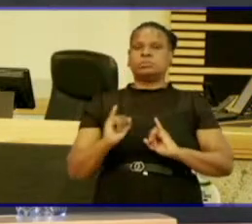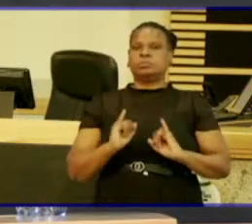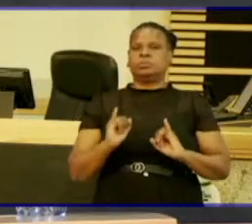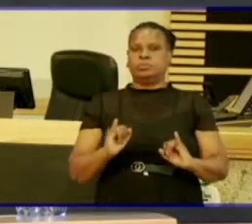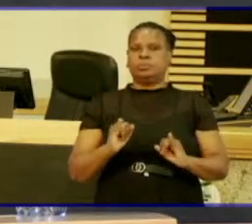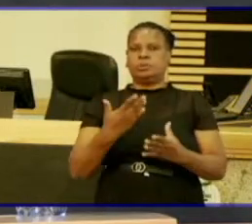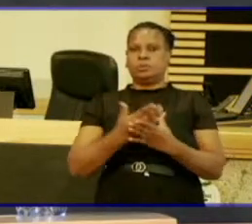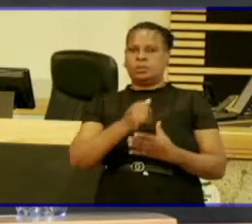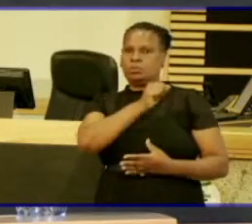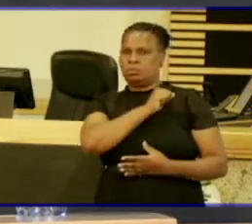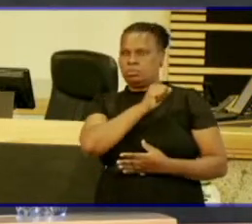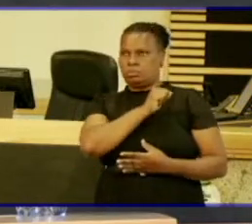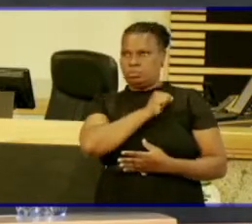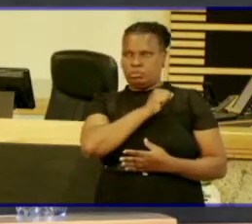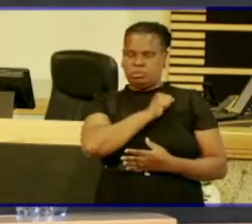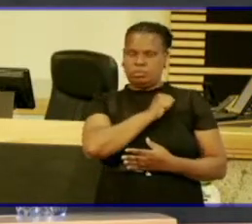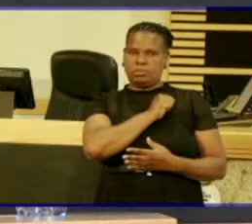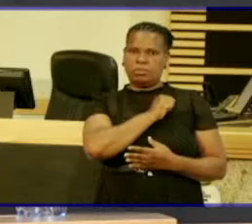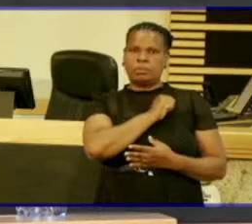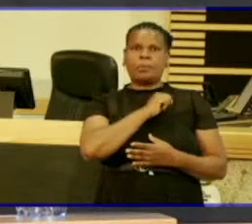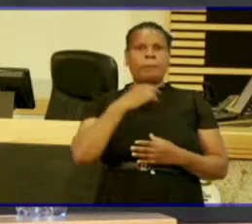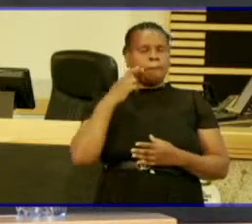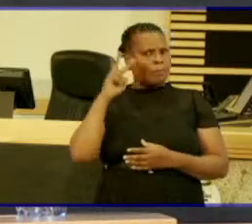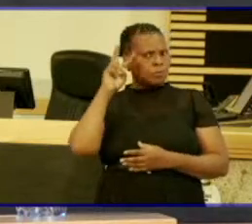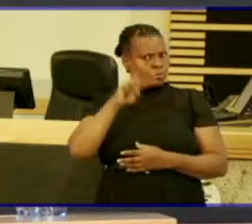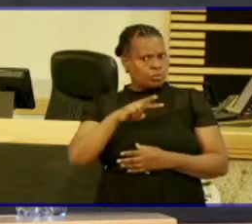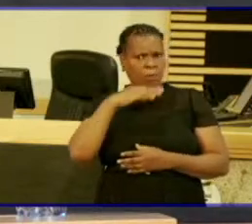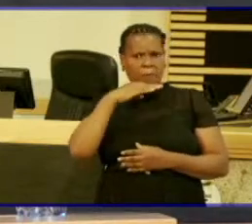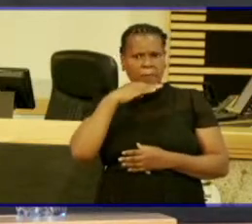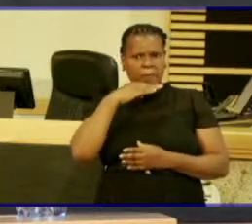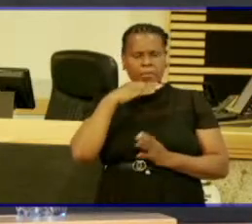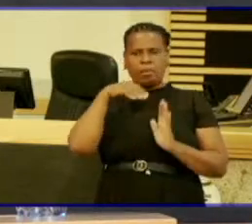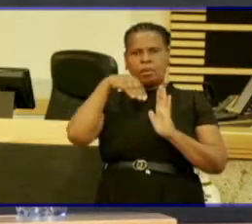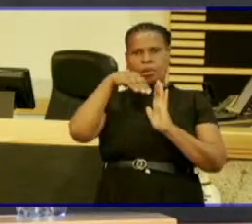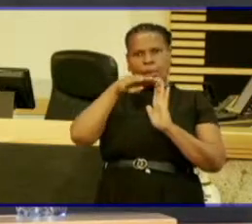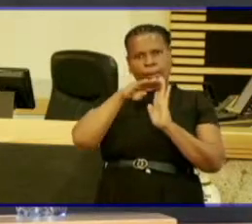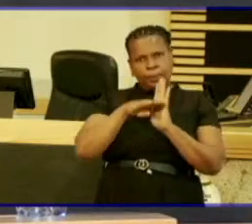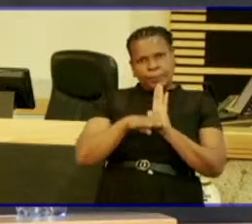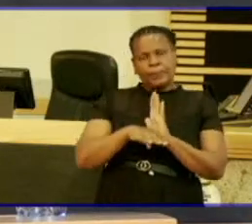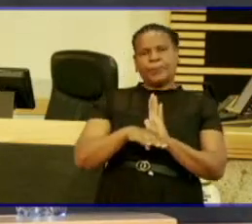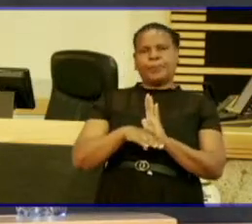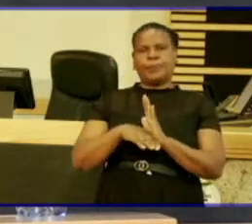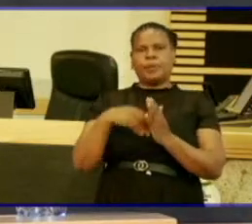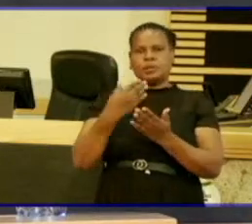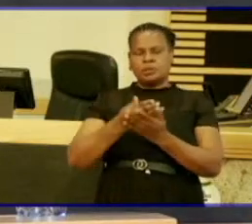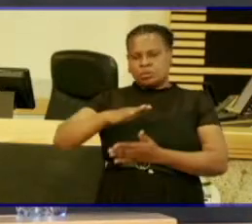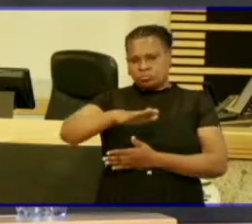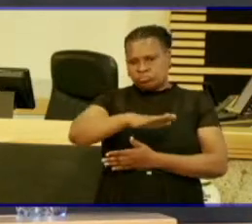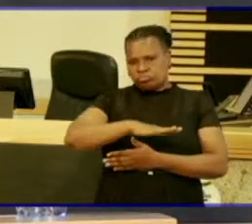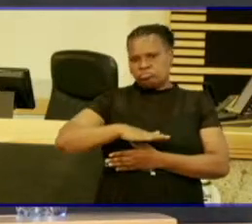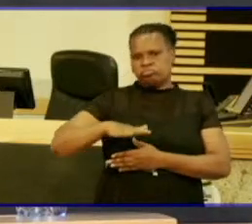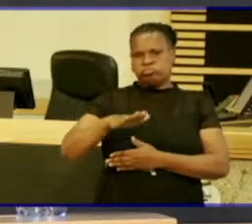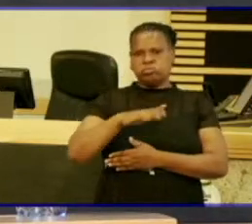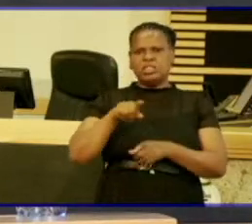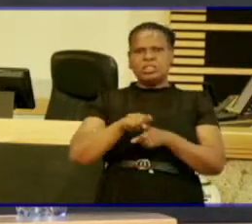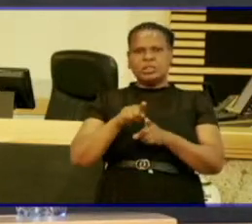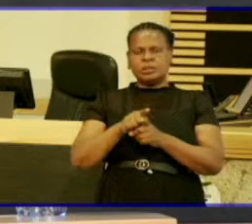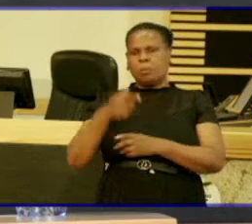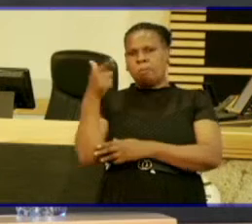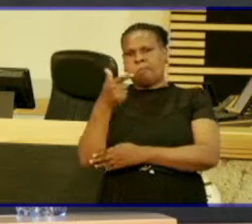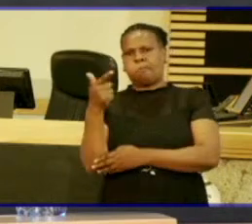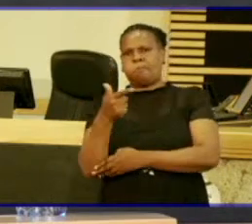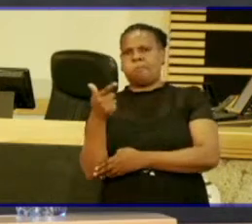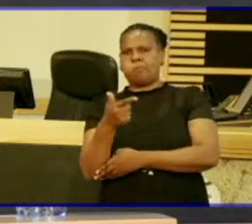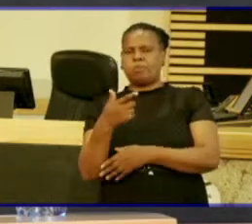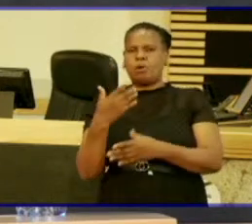the past 12 months. Most noticeable decreases were in the following areas: illegal possession of firearms and ammunition